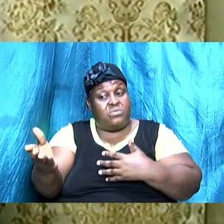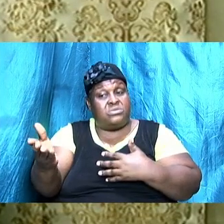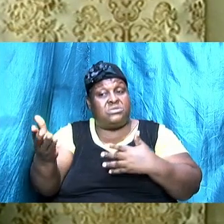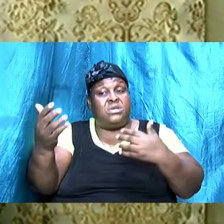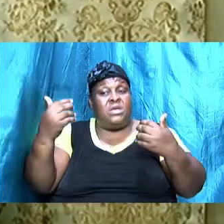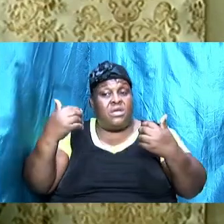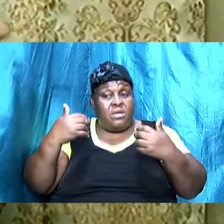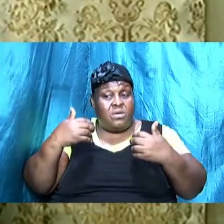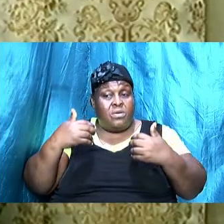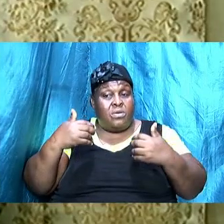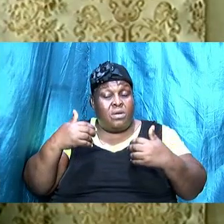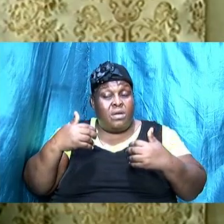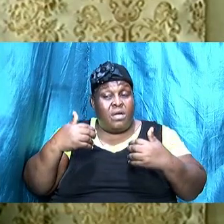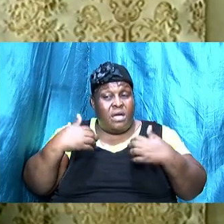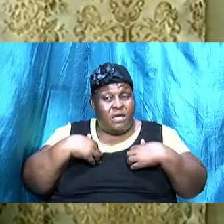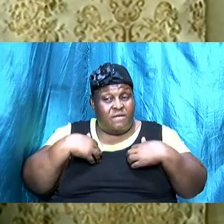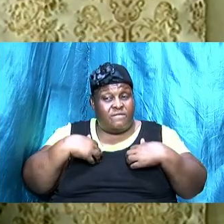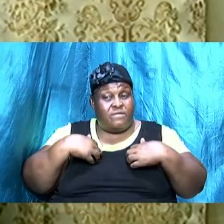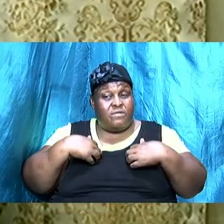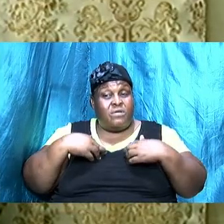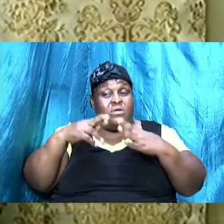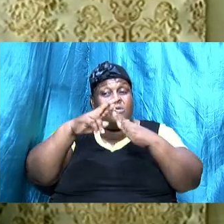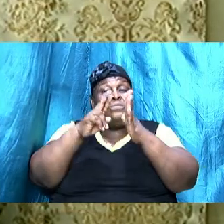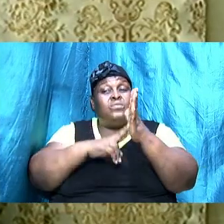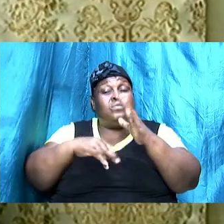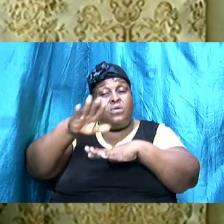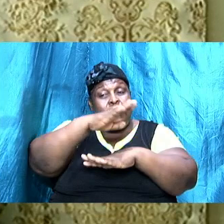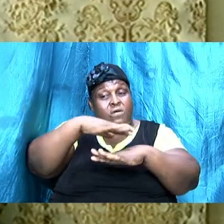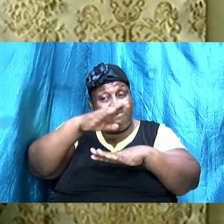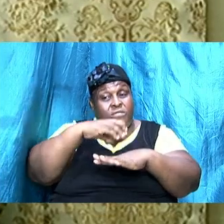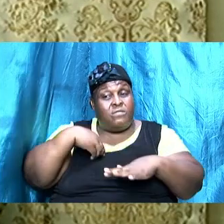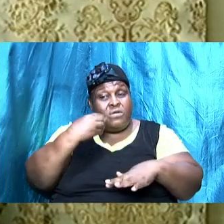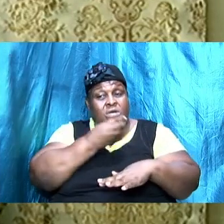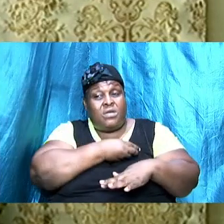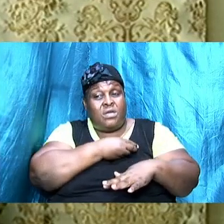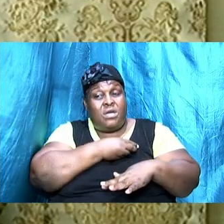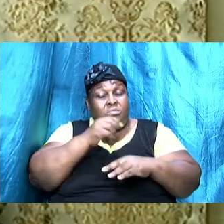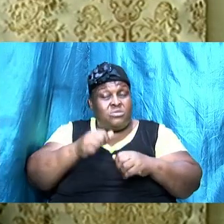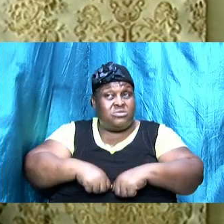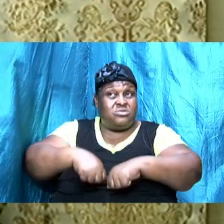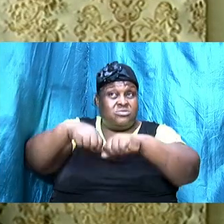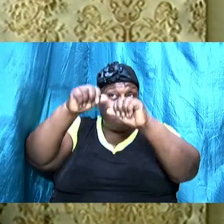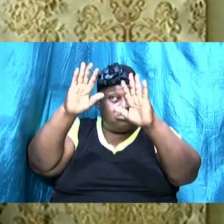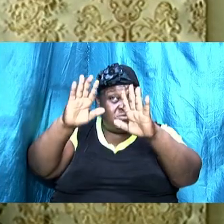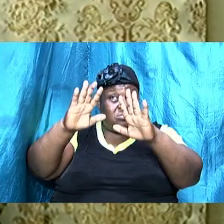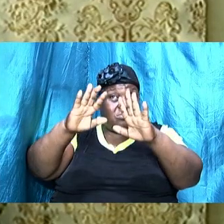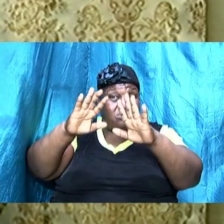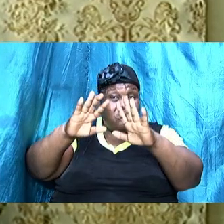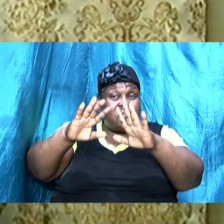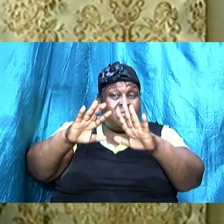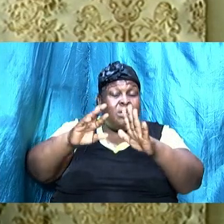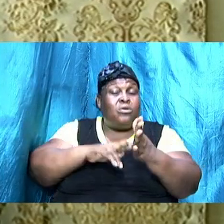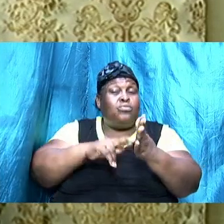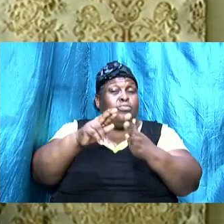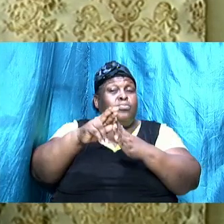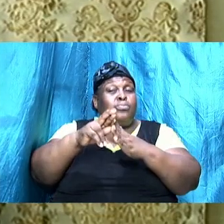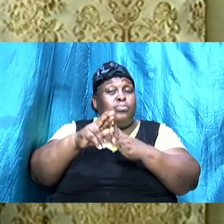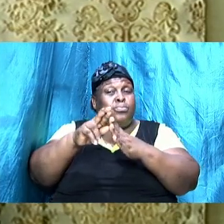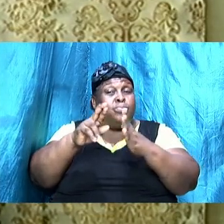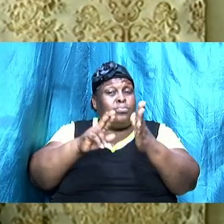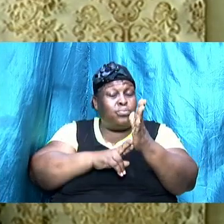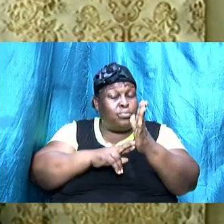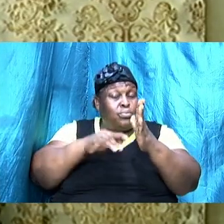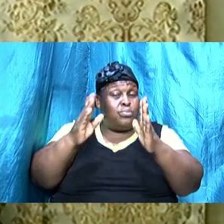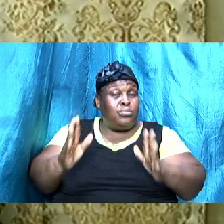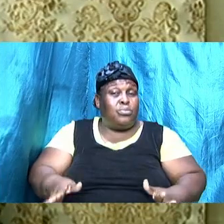that rule over us, and we must subject ourselves to magistrates and to rulers and to